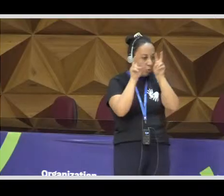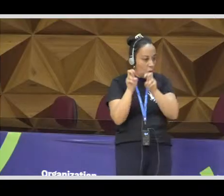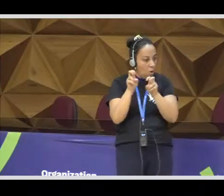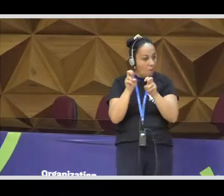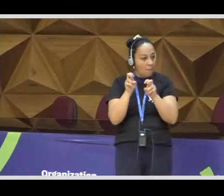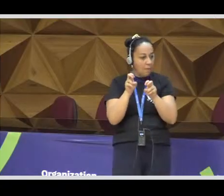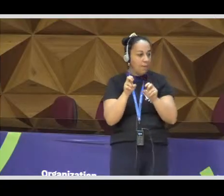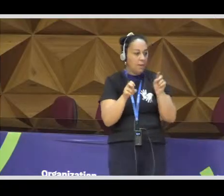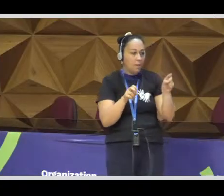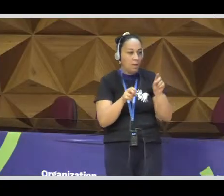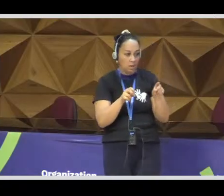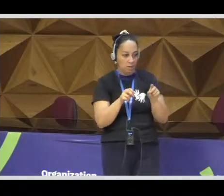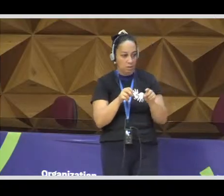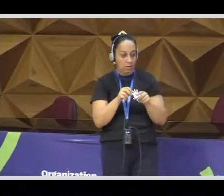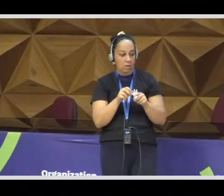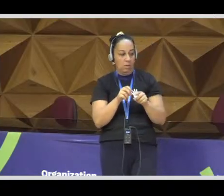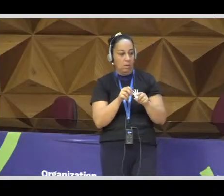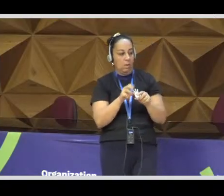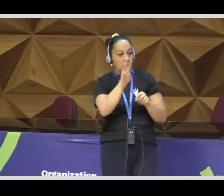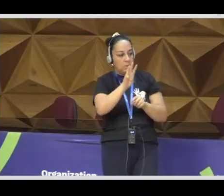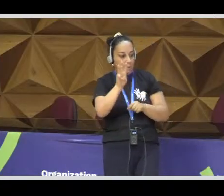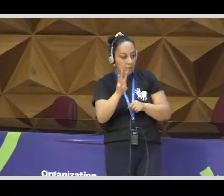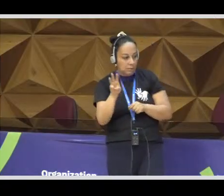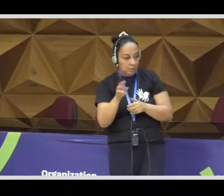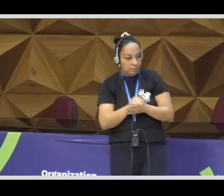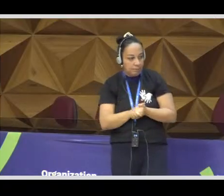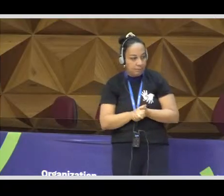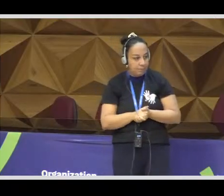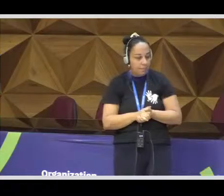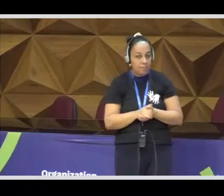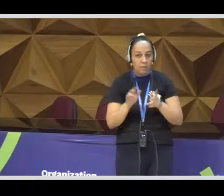at the University of Glasgow in Scotland.